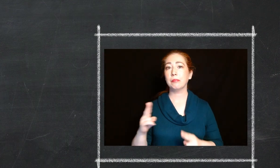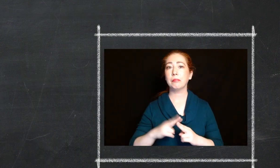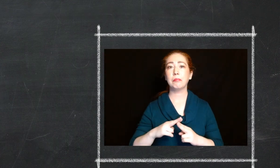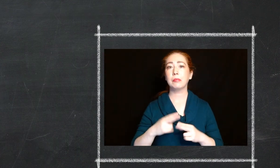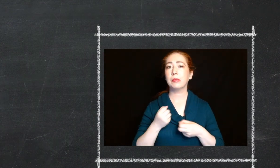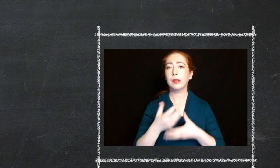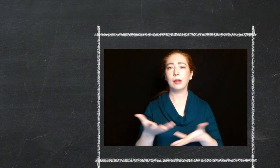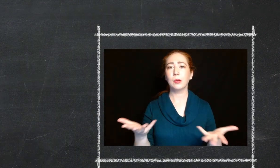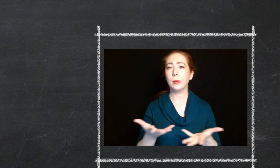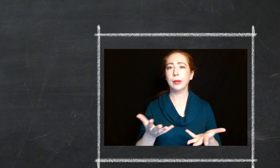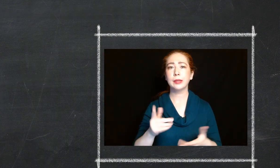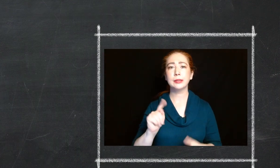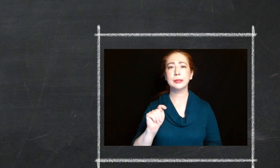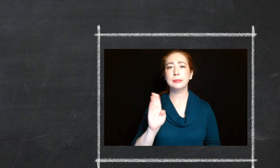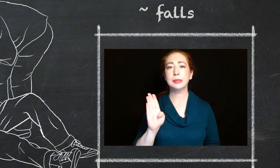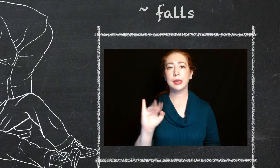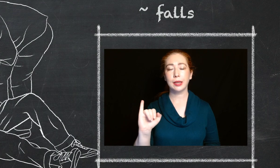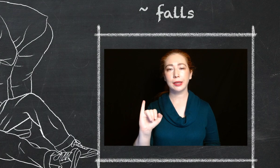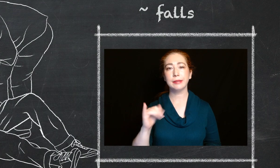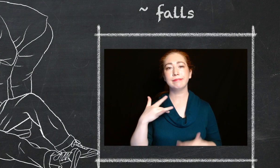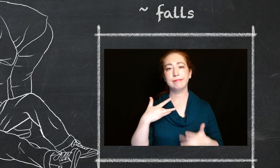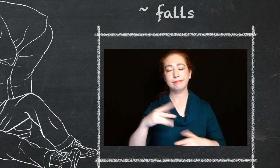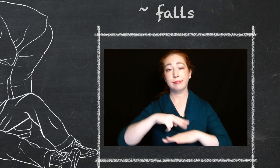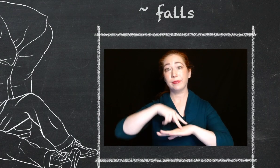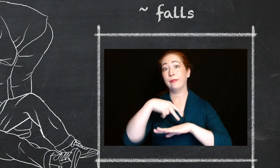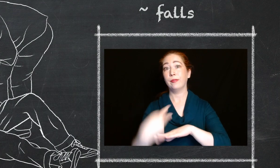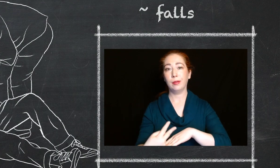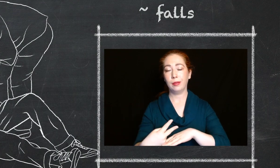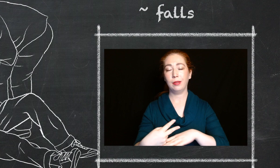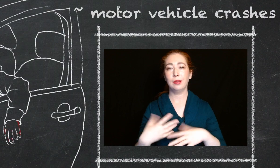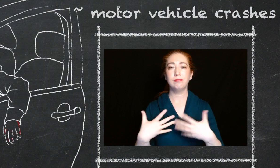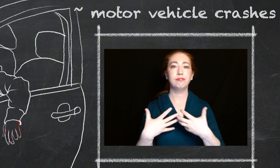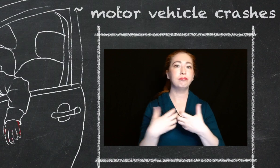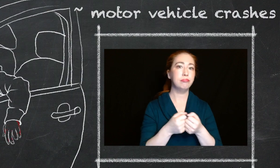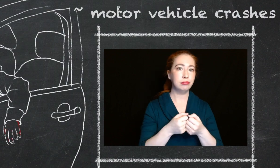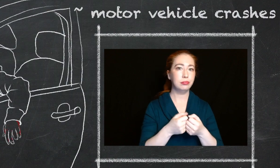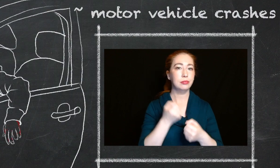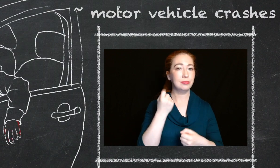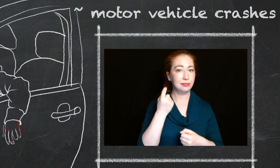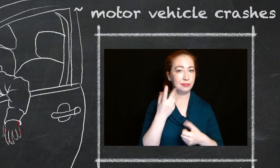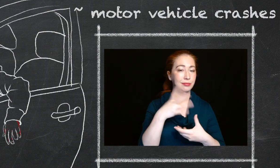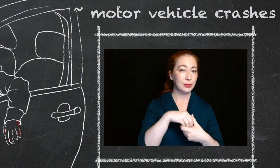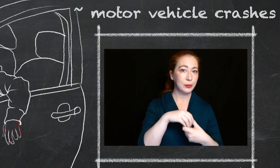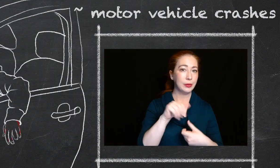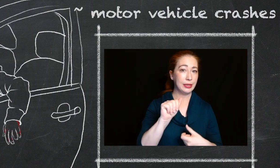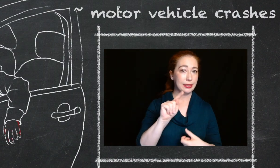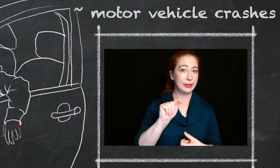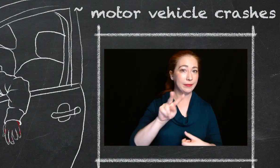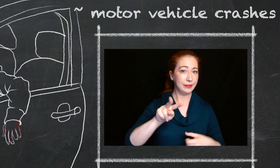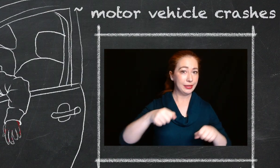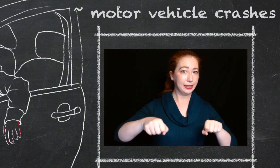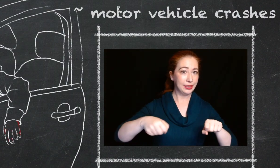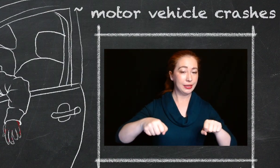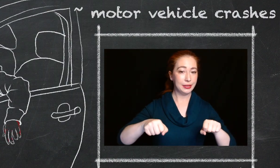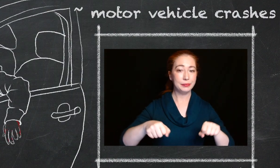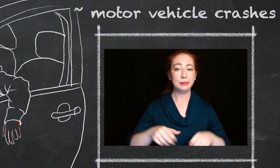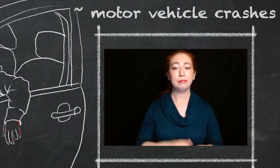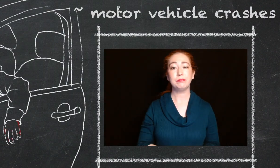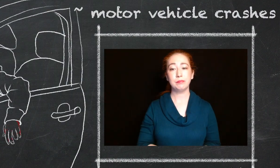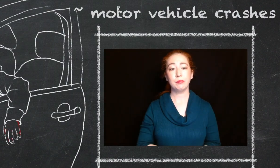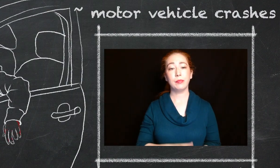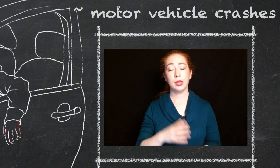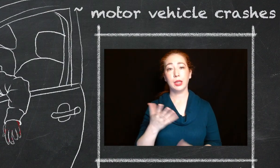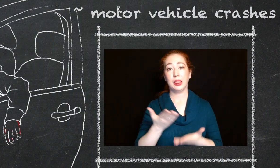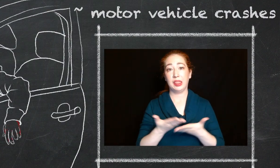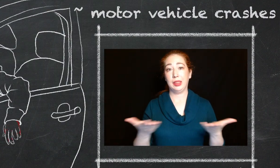The main causes of TBI are falls, motor vehicle crashes, including ATVs,